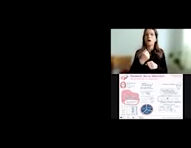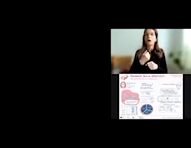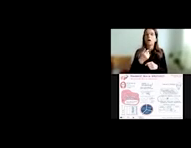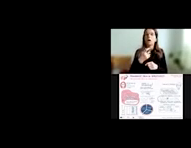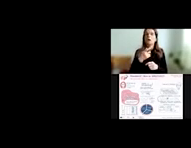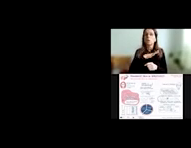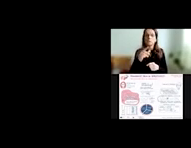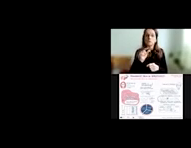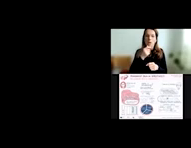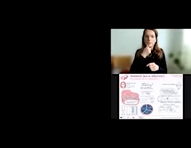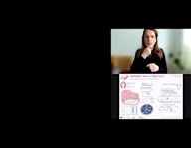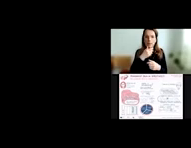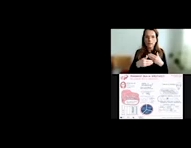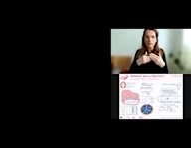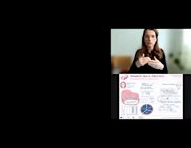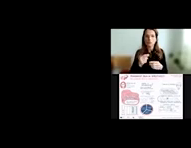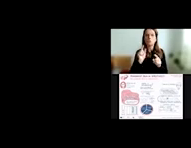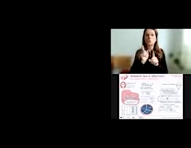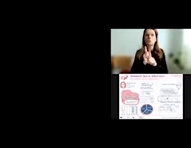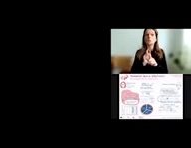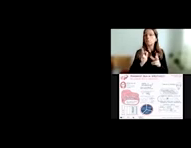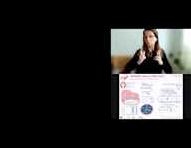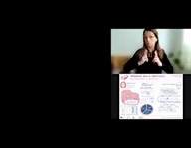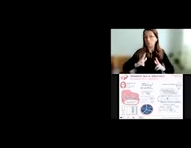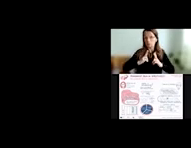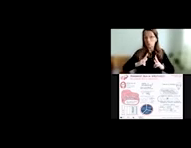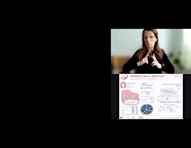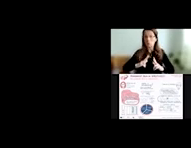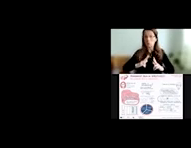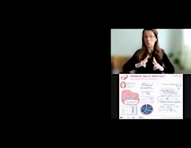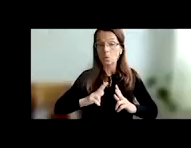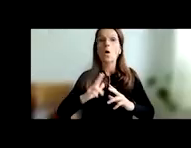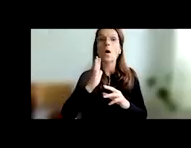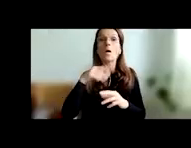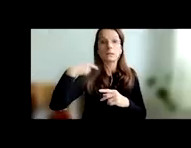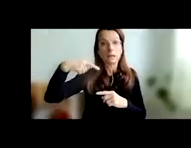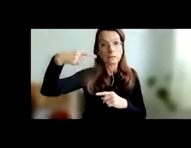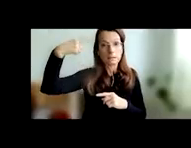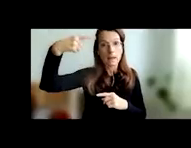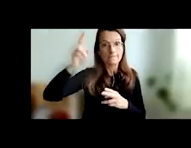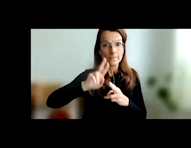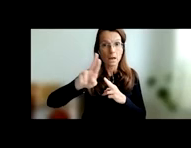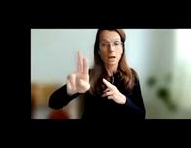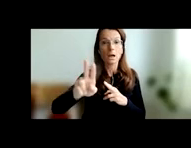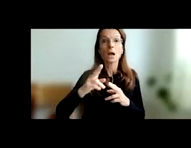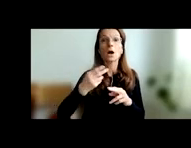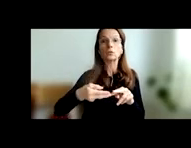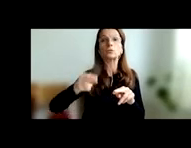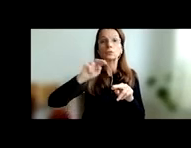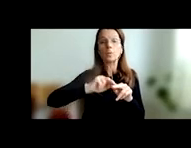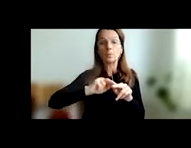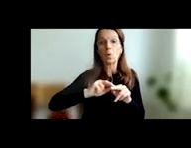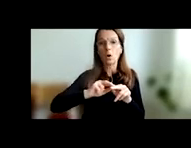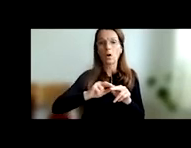2020, there was a reduction in working age